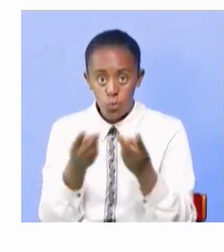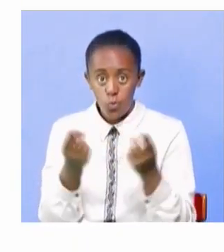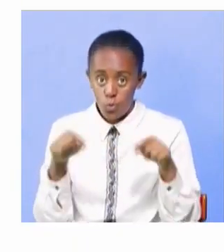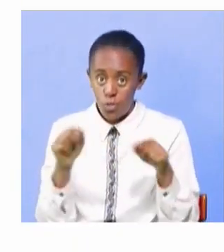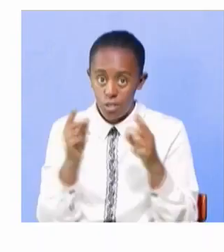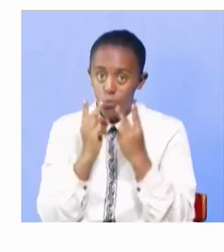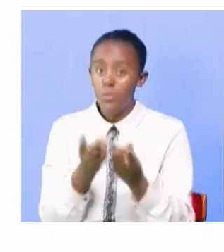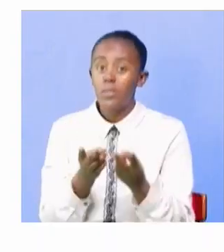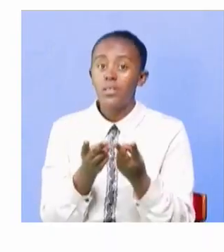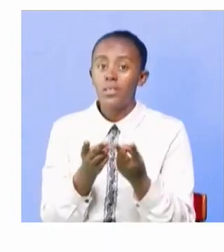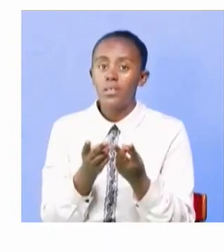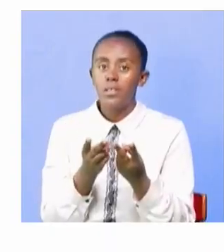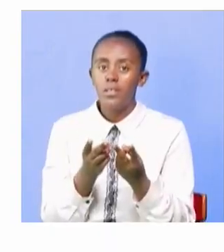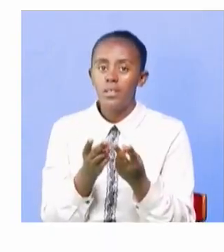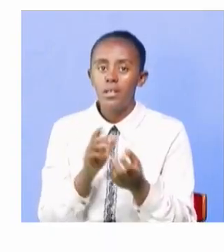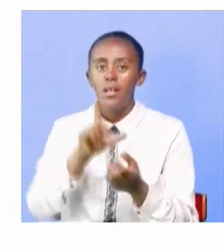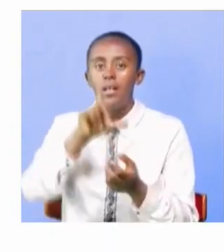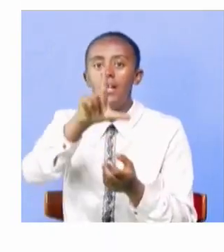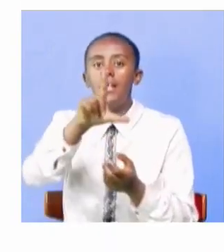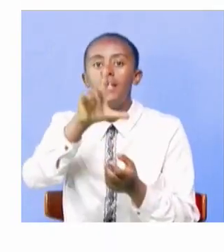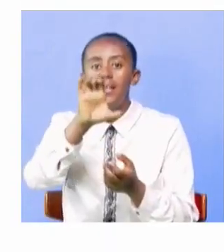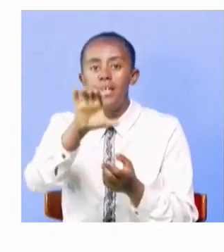today is leap year.